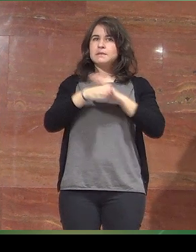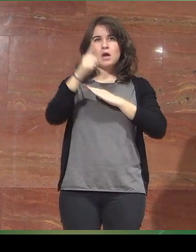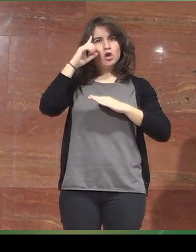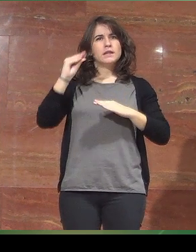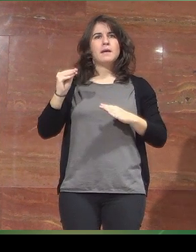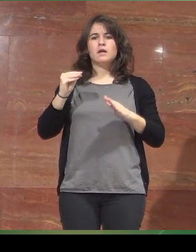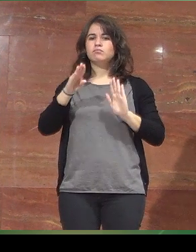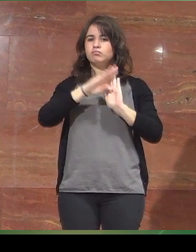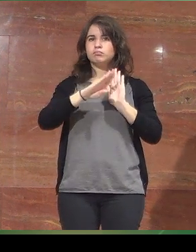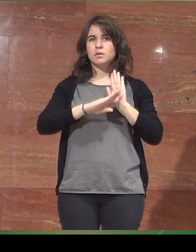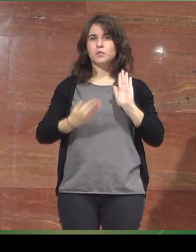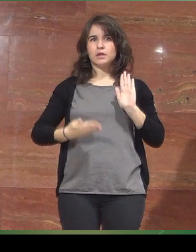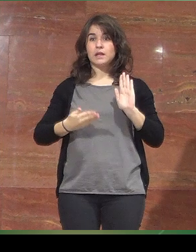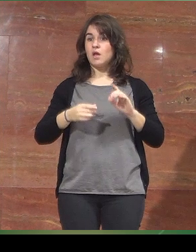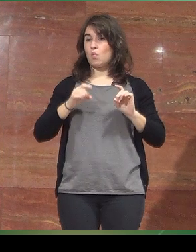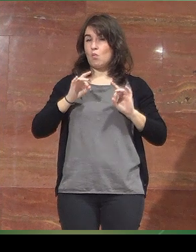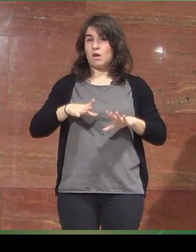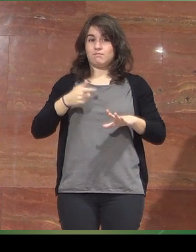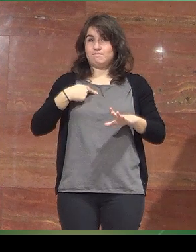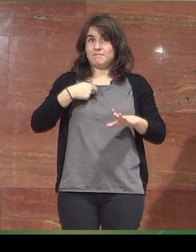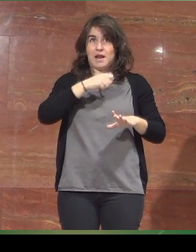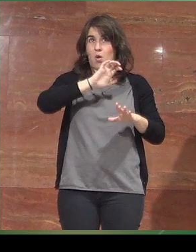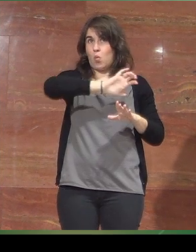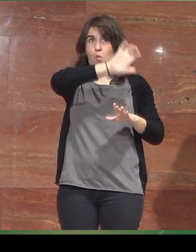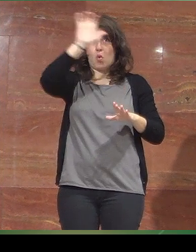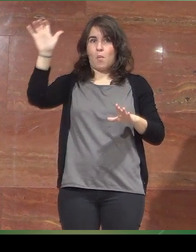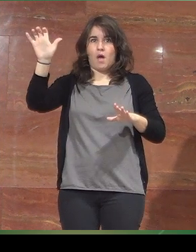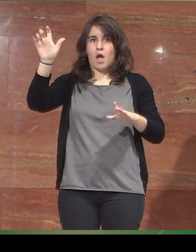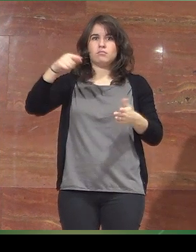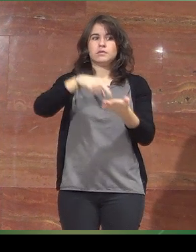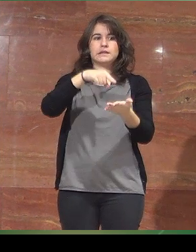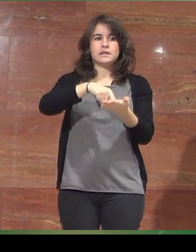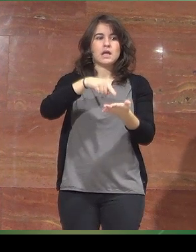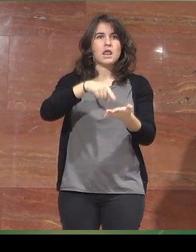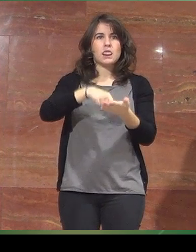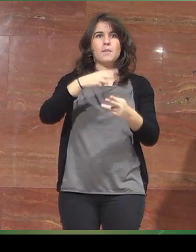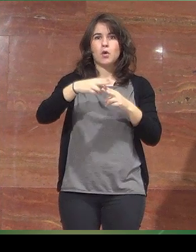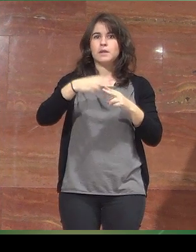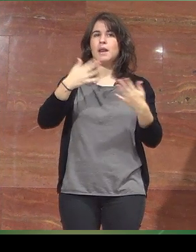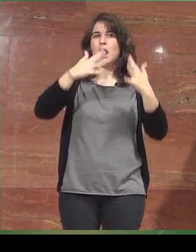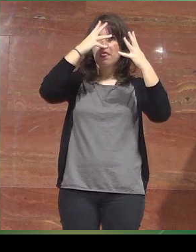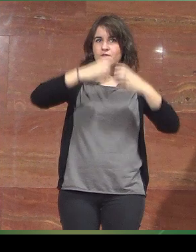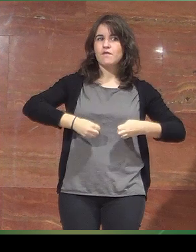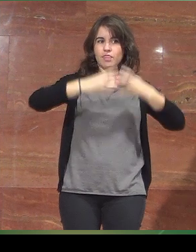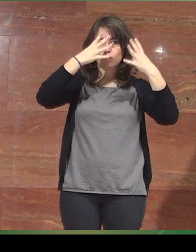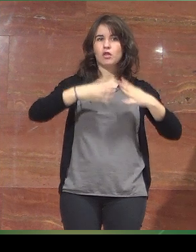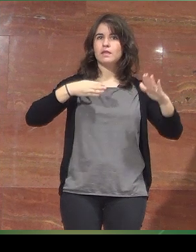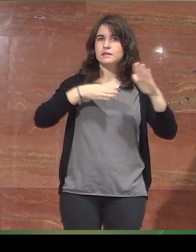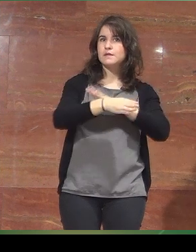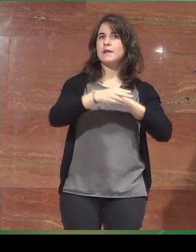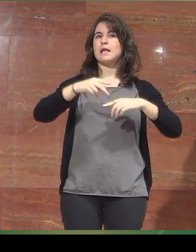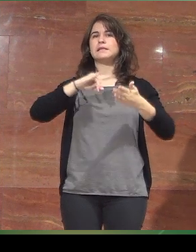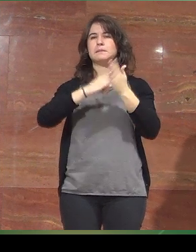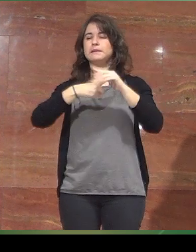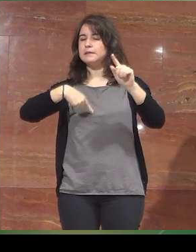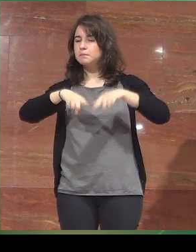almost everywhere in Europe now that our buildings must be accessible, that our transport systems must be accessible to those with